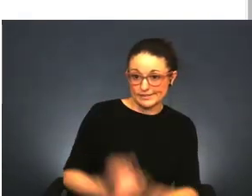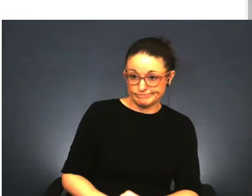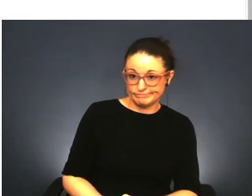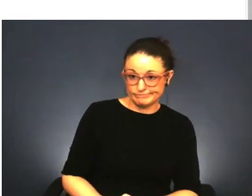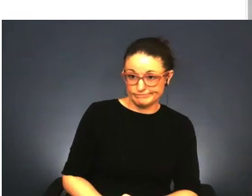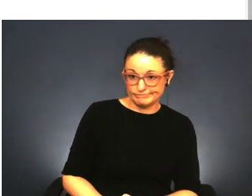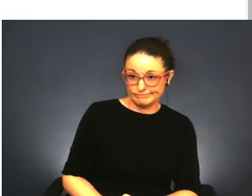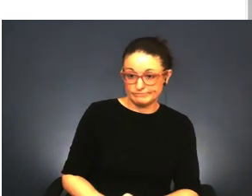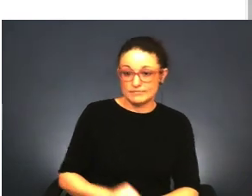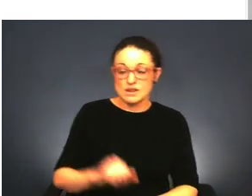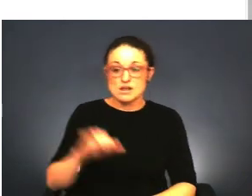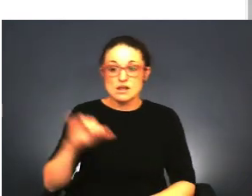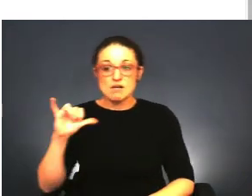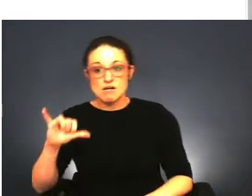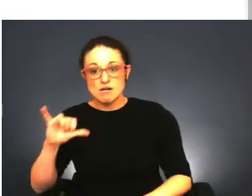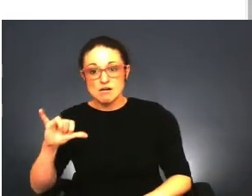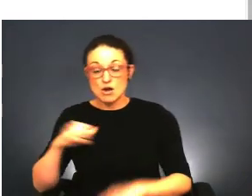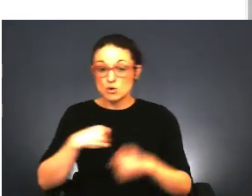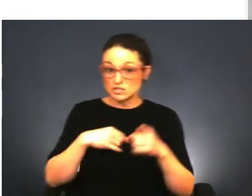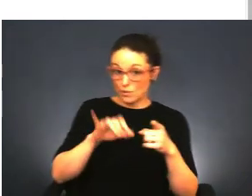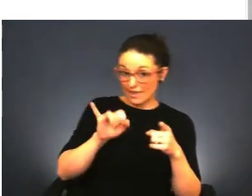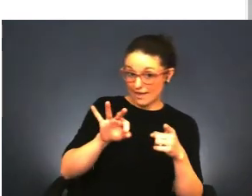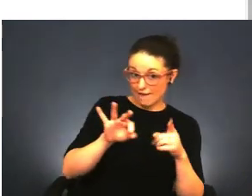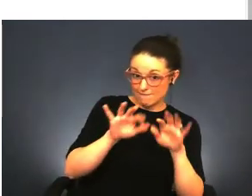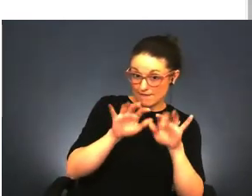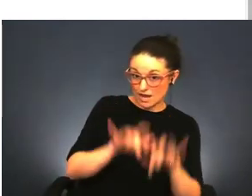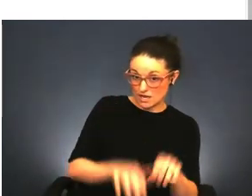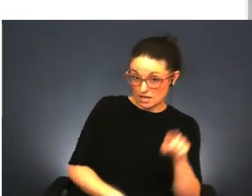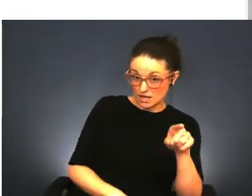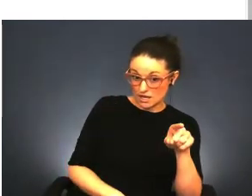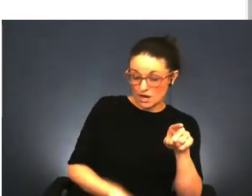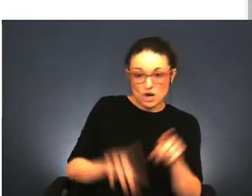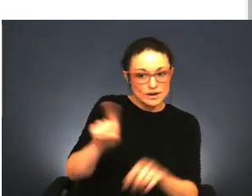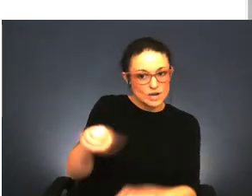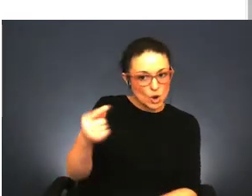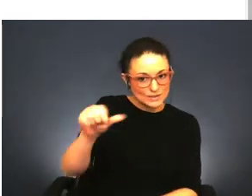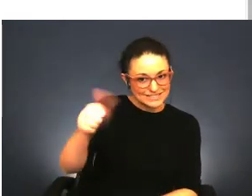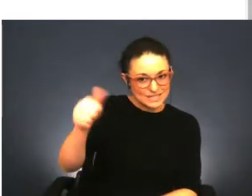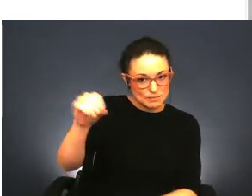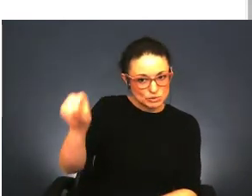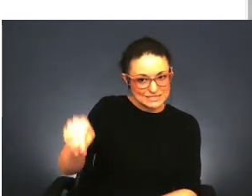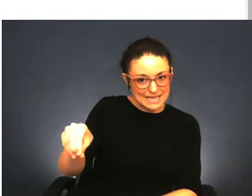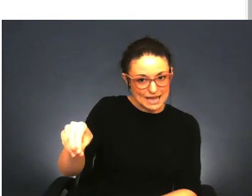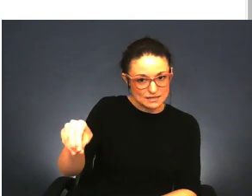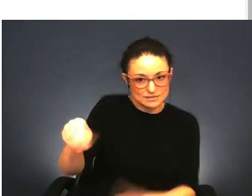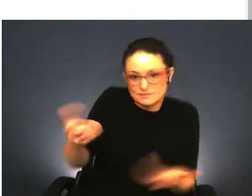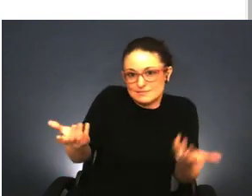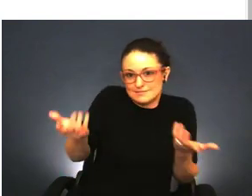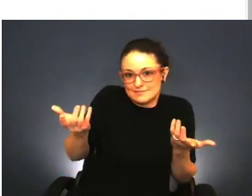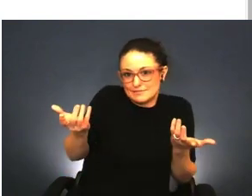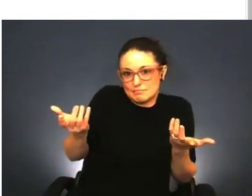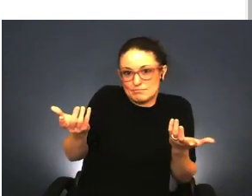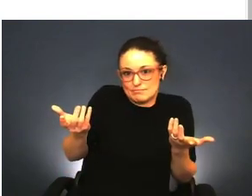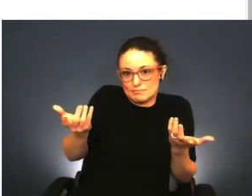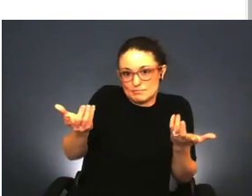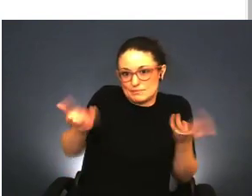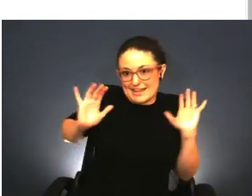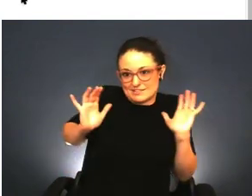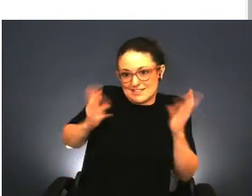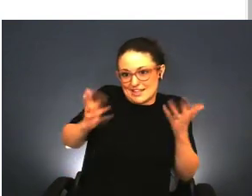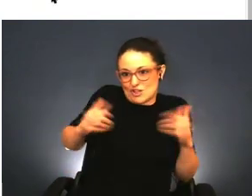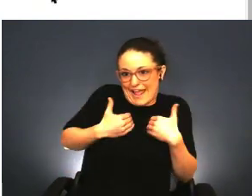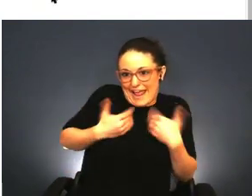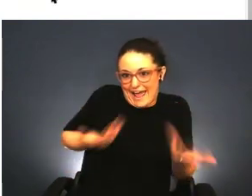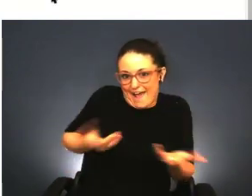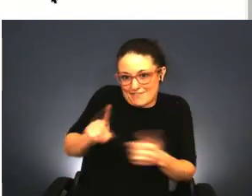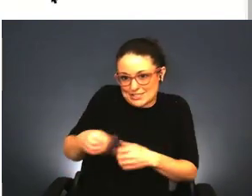I enter it here, it is only 10%, but it's all I have. Right. So I'm getting Right. it.